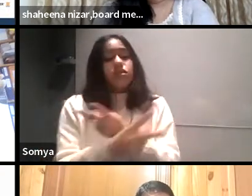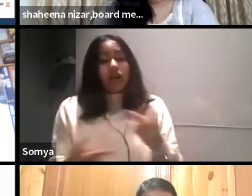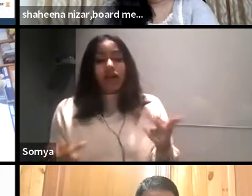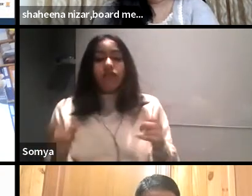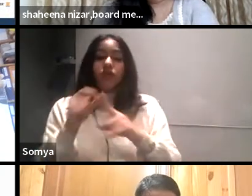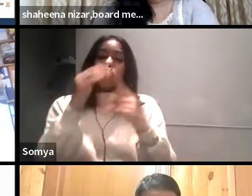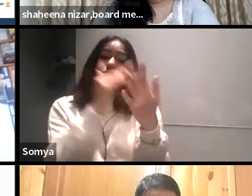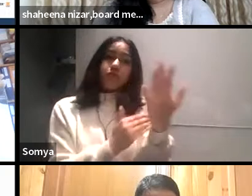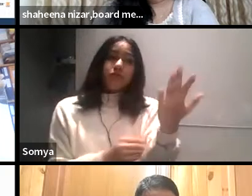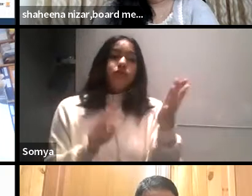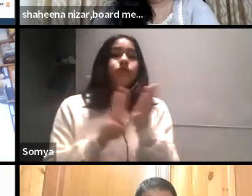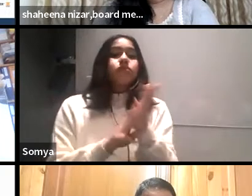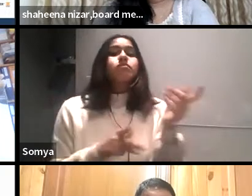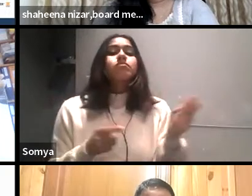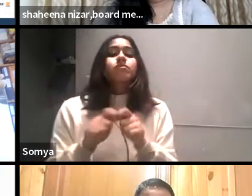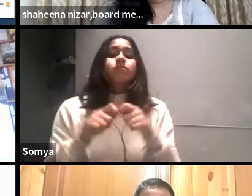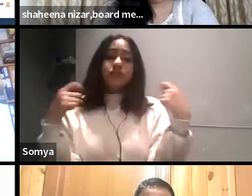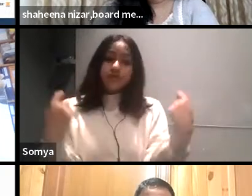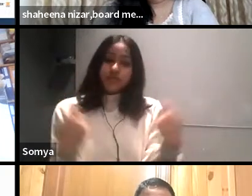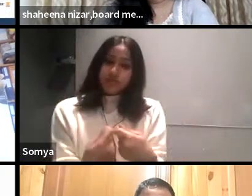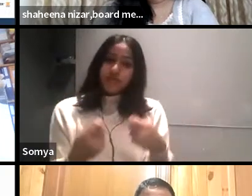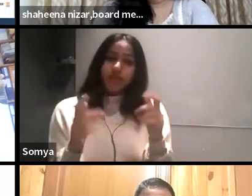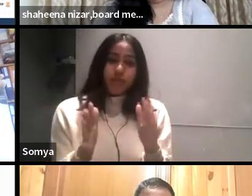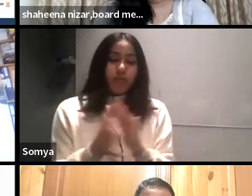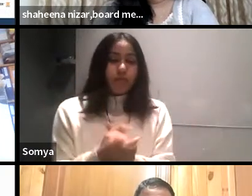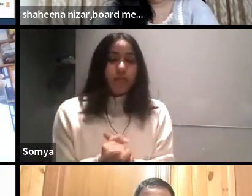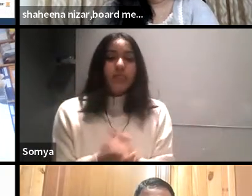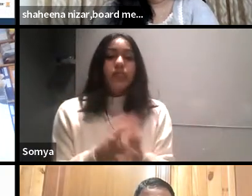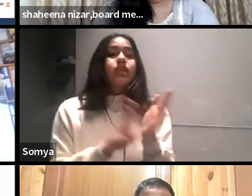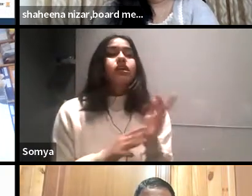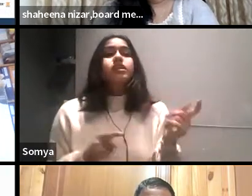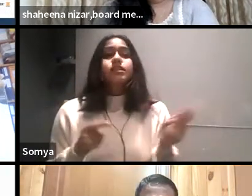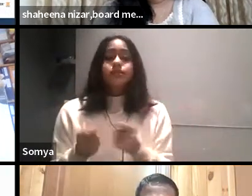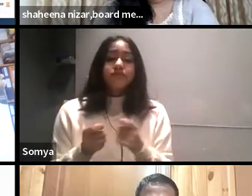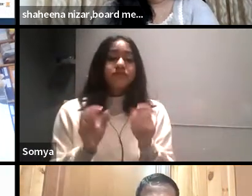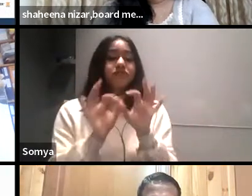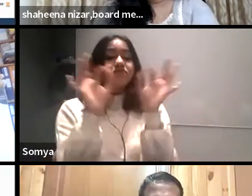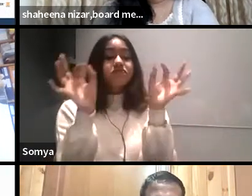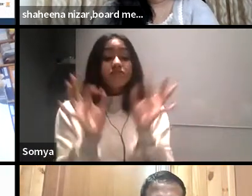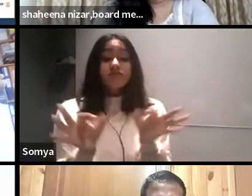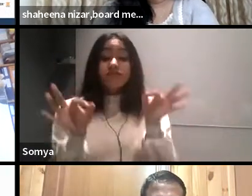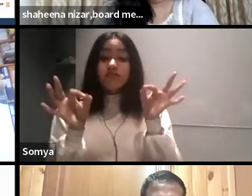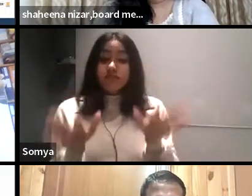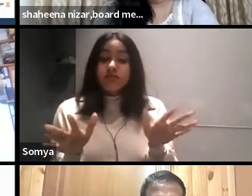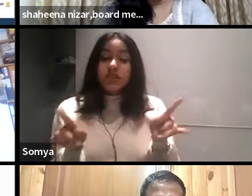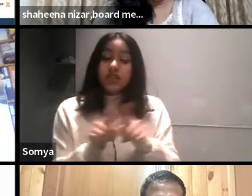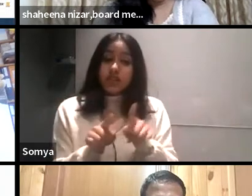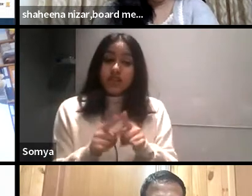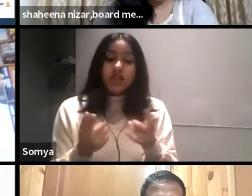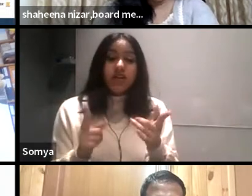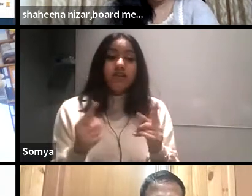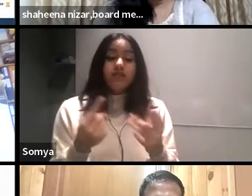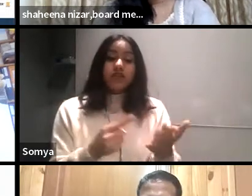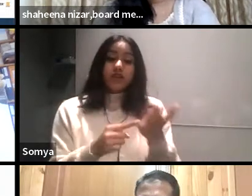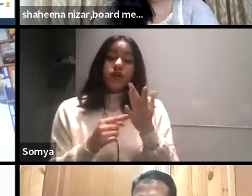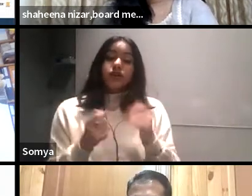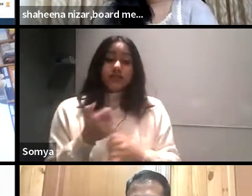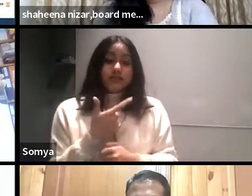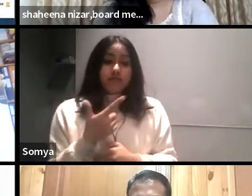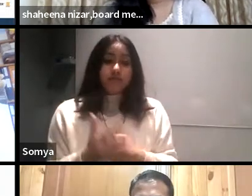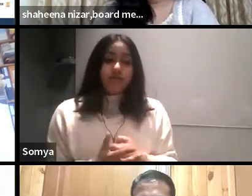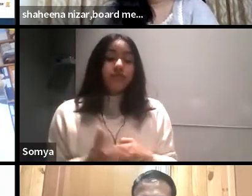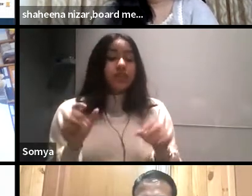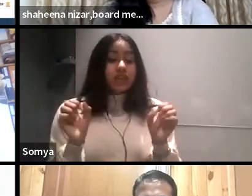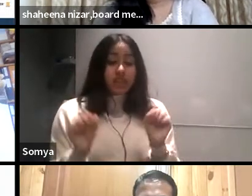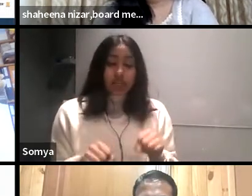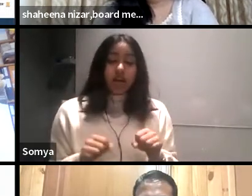program management team. So that is the way we have managed to structure or position ourselves to reach the last mile. And yes,